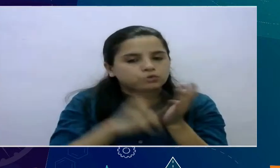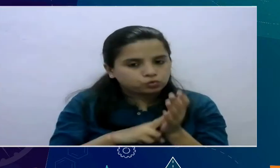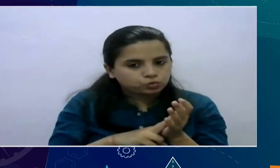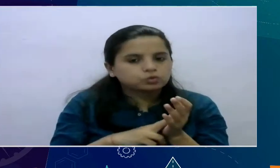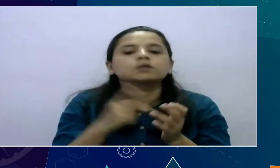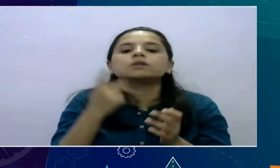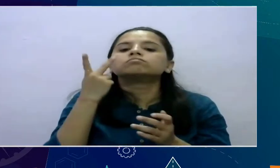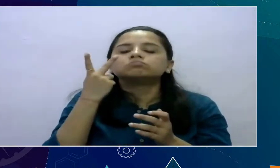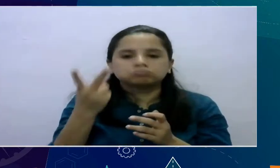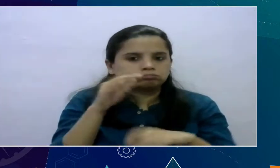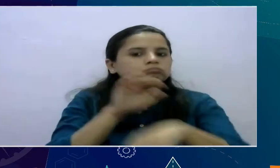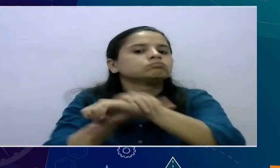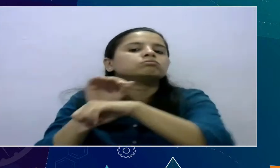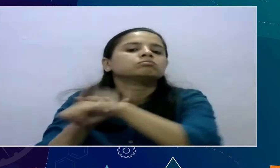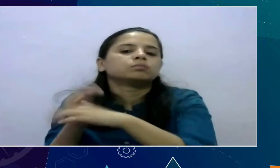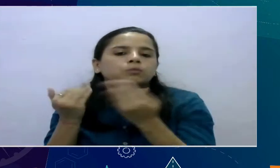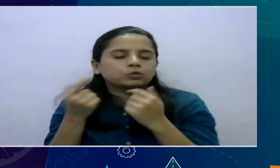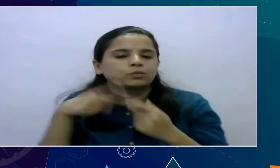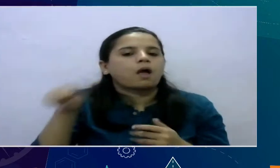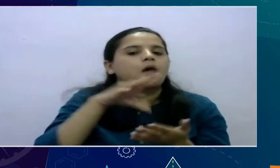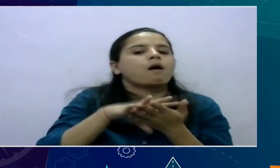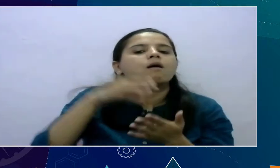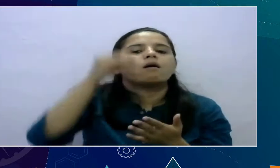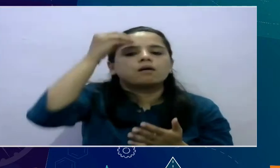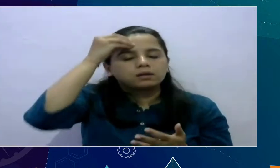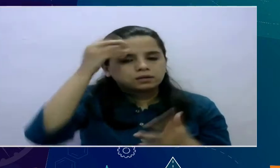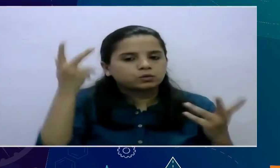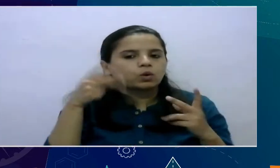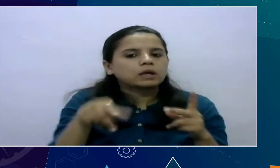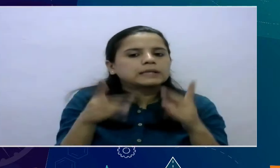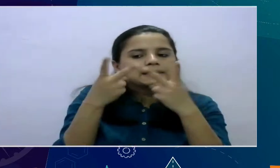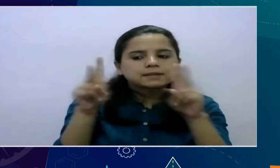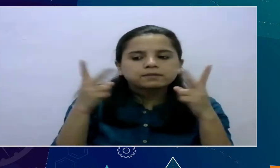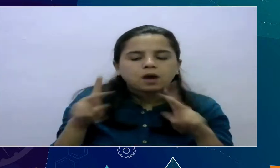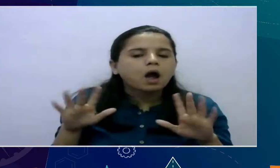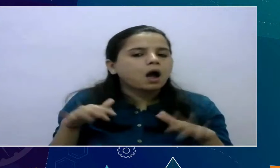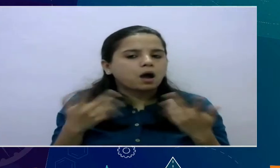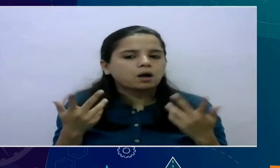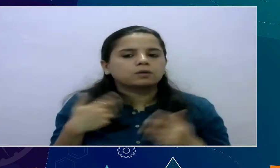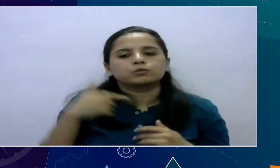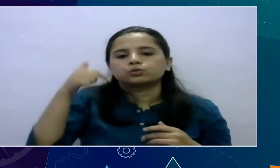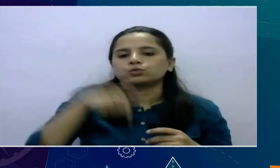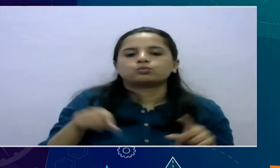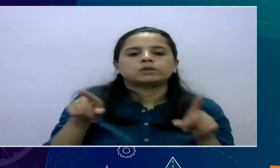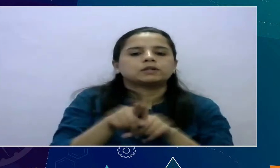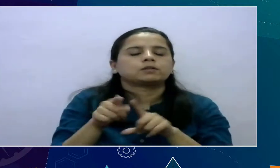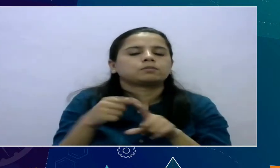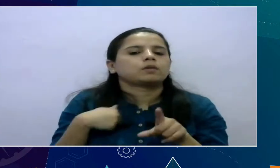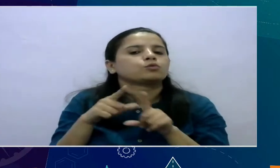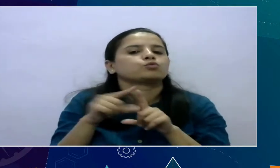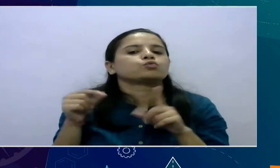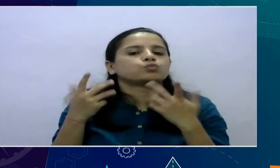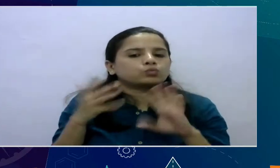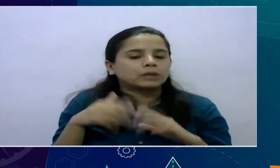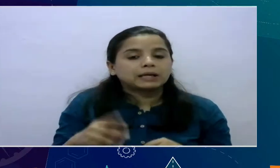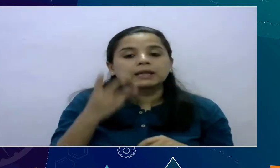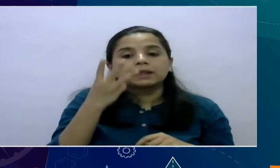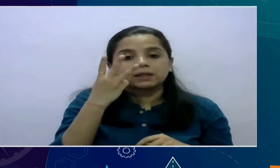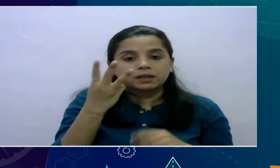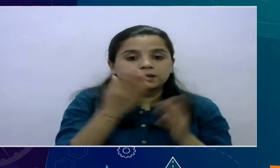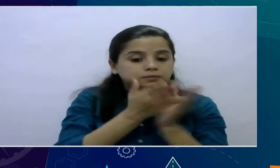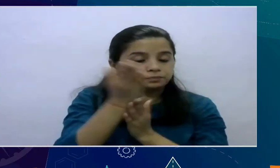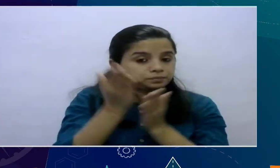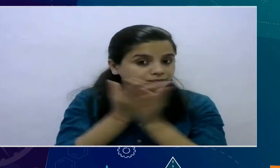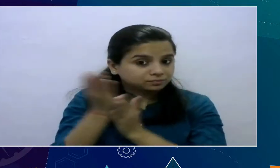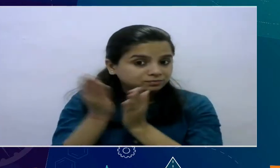you can actually learn their properties as well as differentiate them. So today I've just done three properties which are